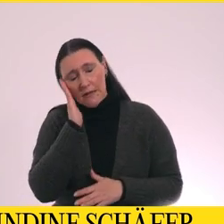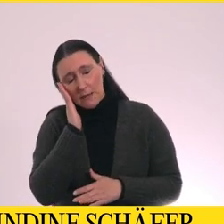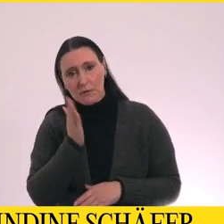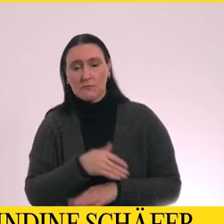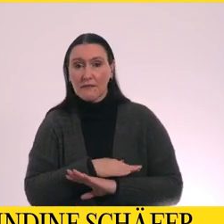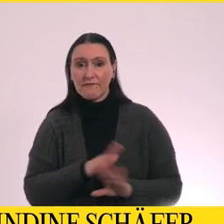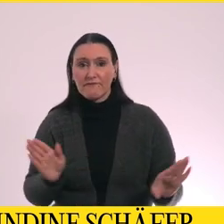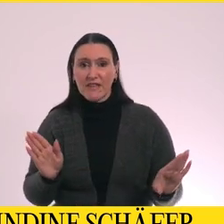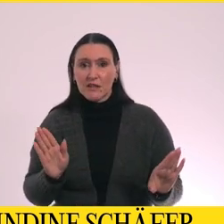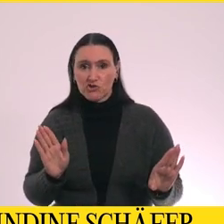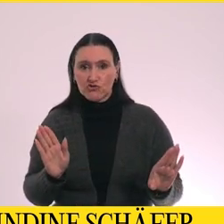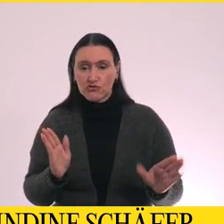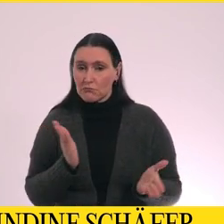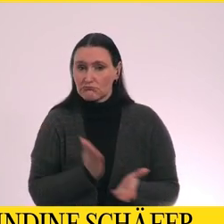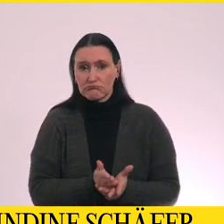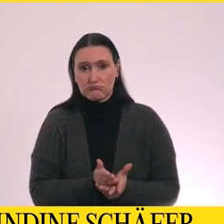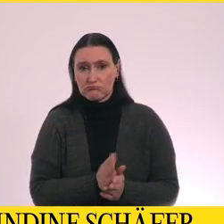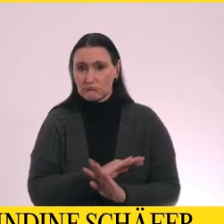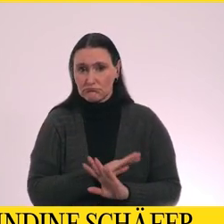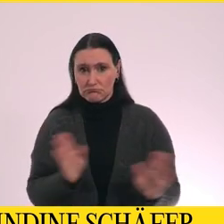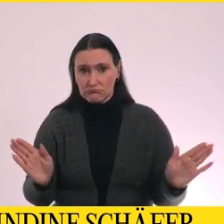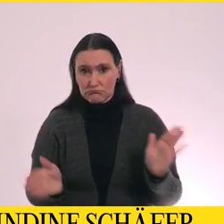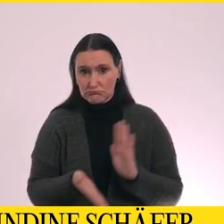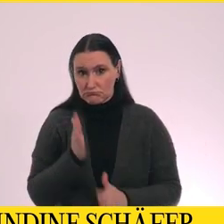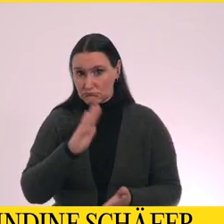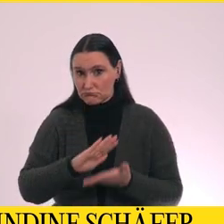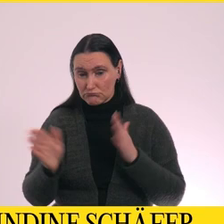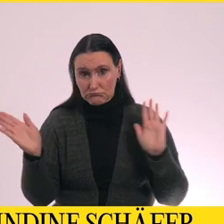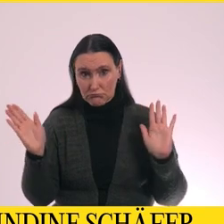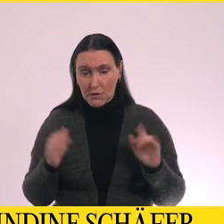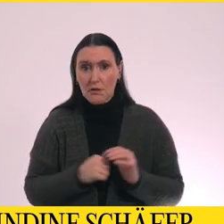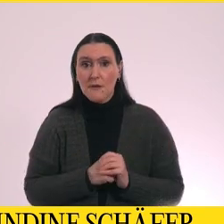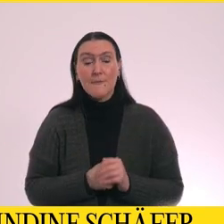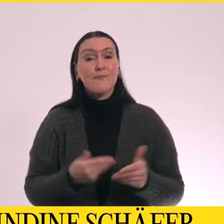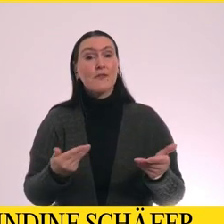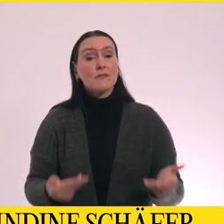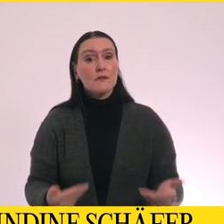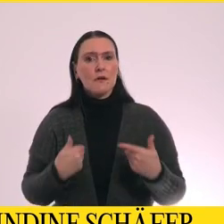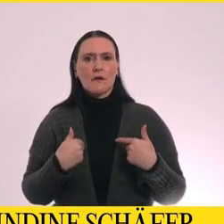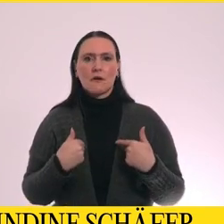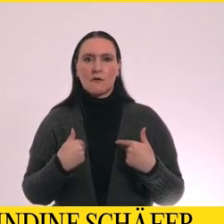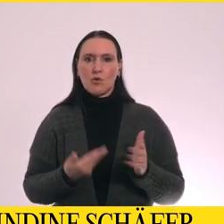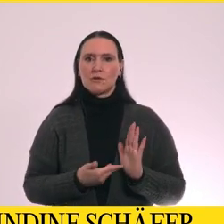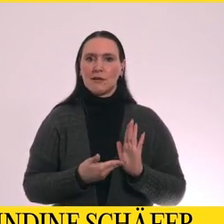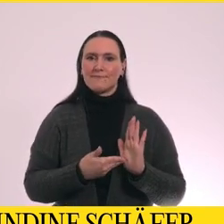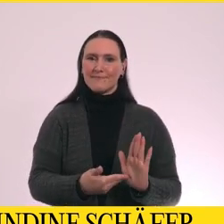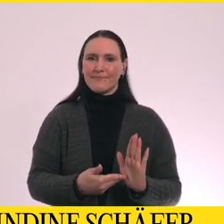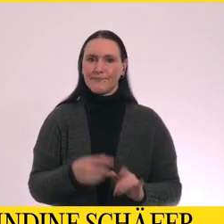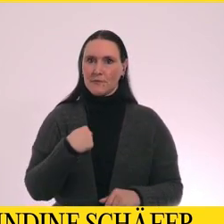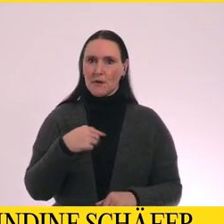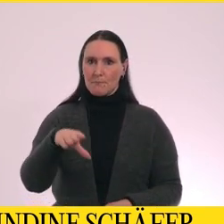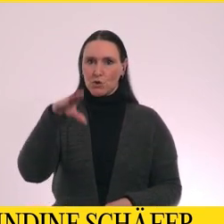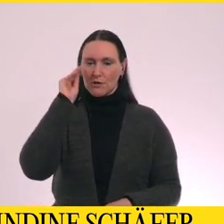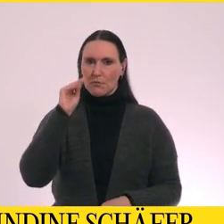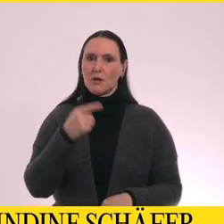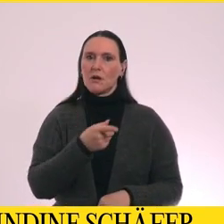rights. And one of the things that we wanted to present in our participation is to bring the Danish